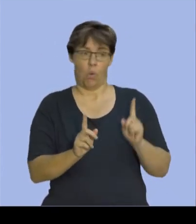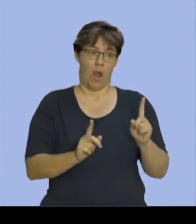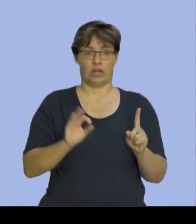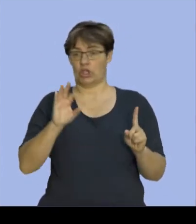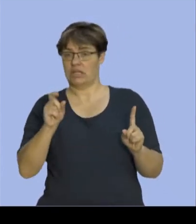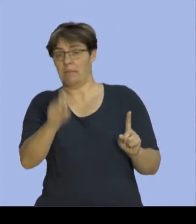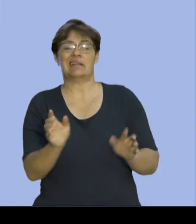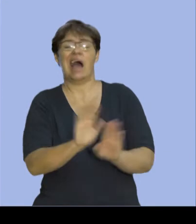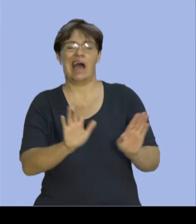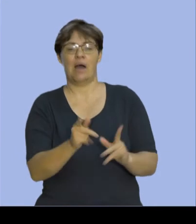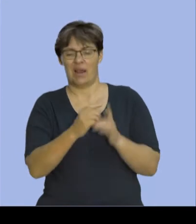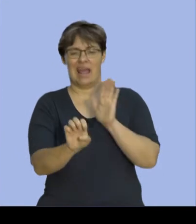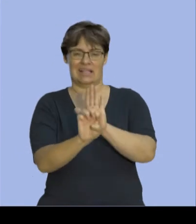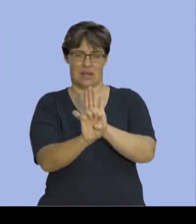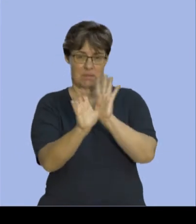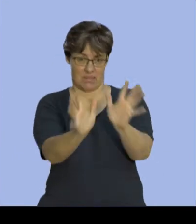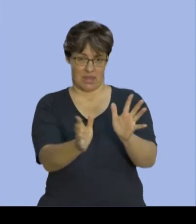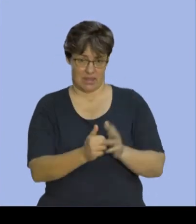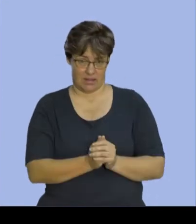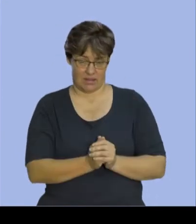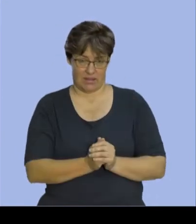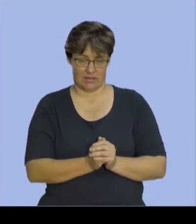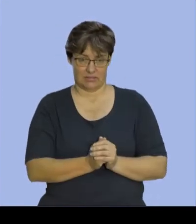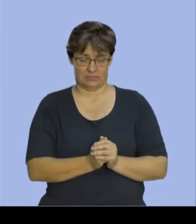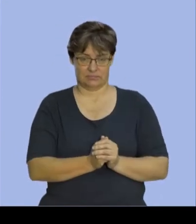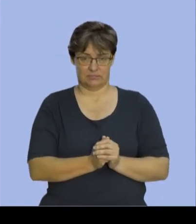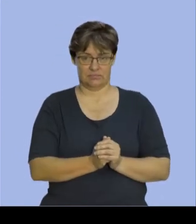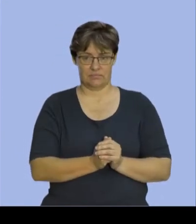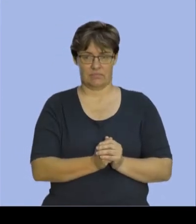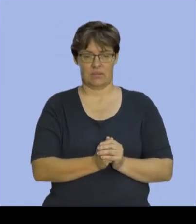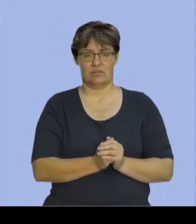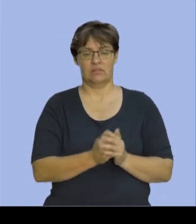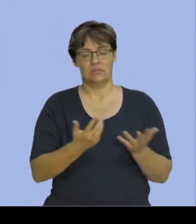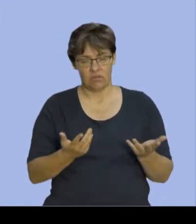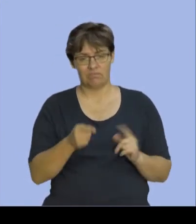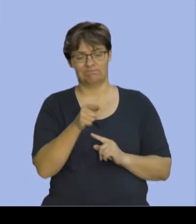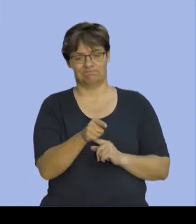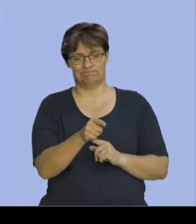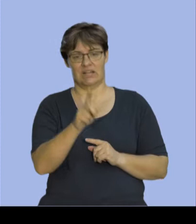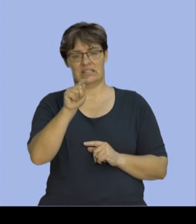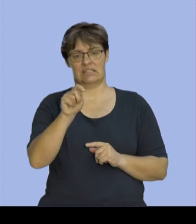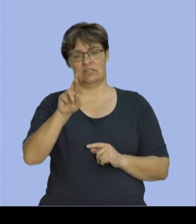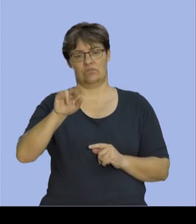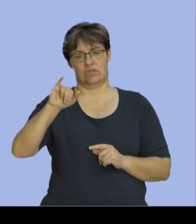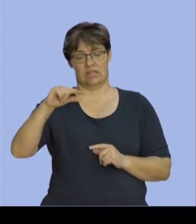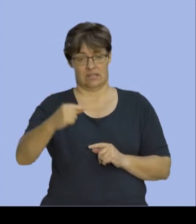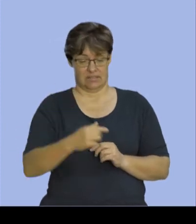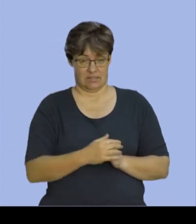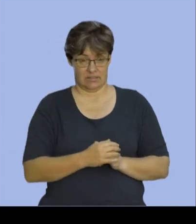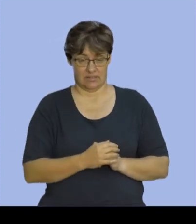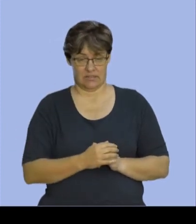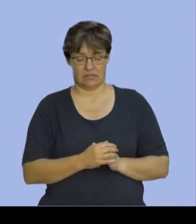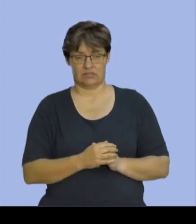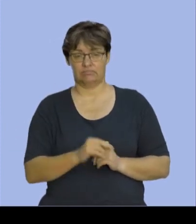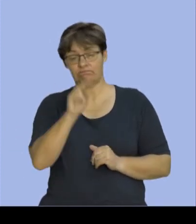two. I'm just making an example of what the scale actually is in terms of trigonometry, right? So